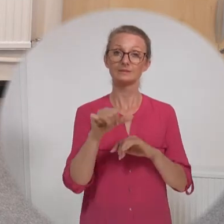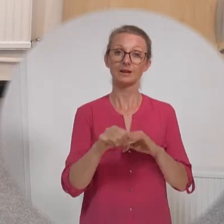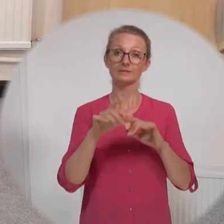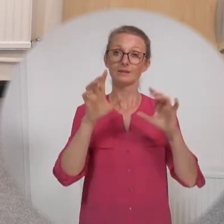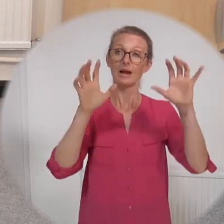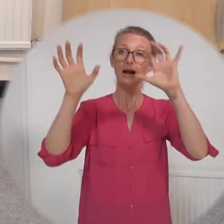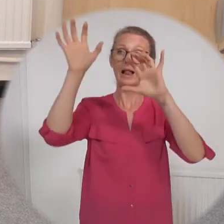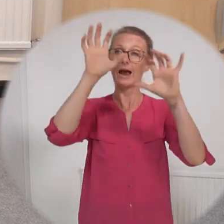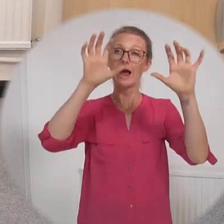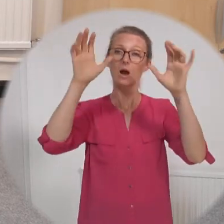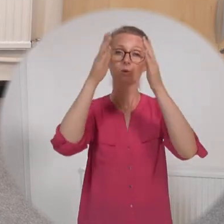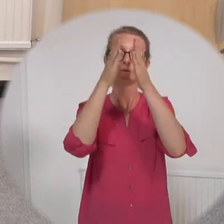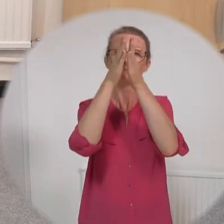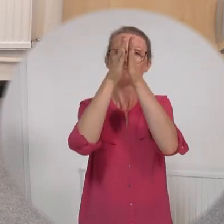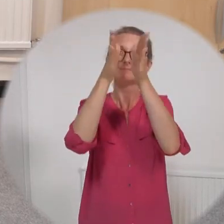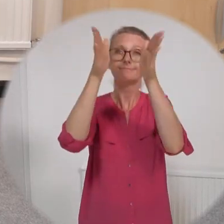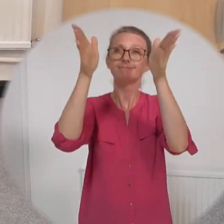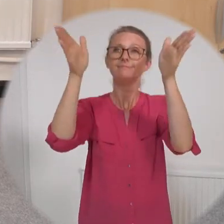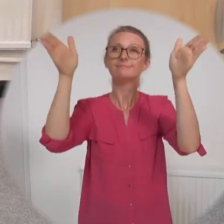Separating the clouds.